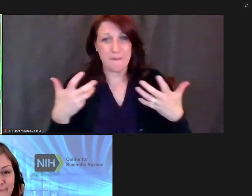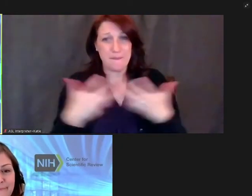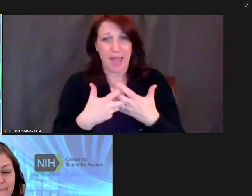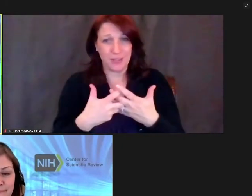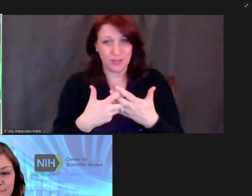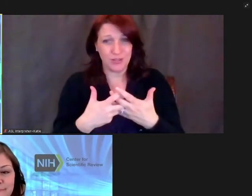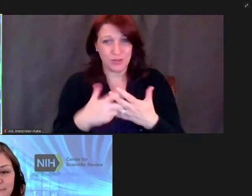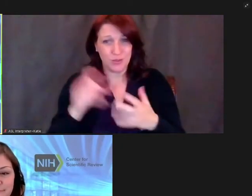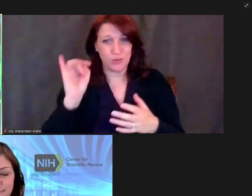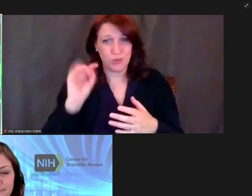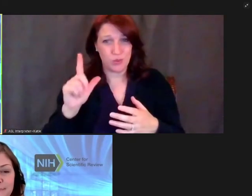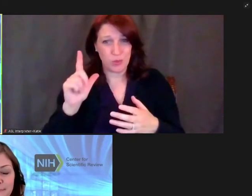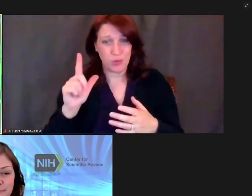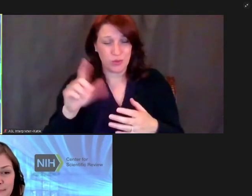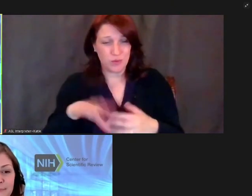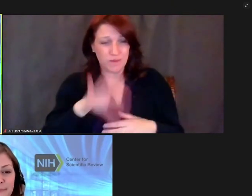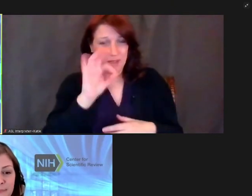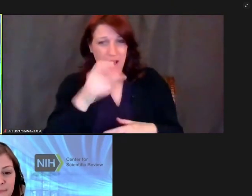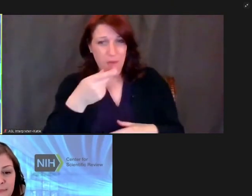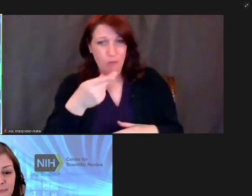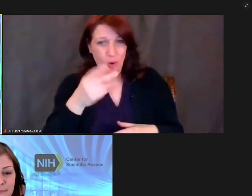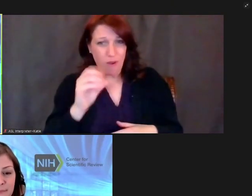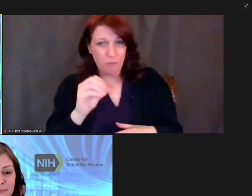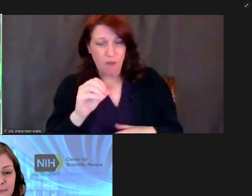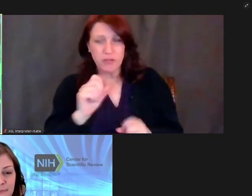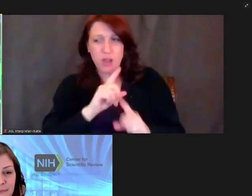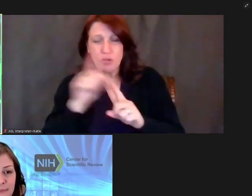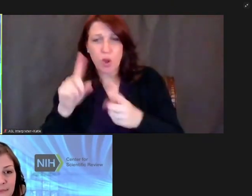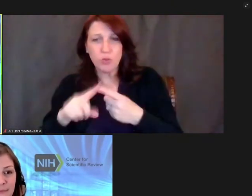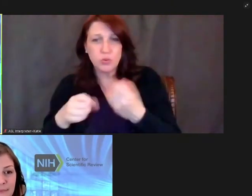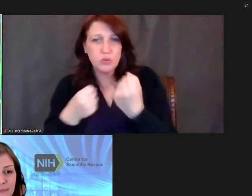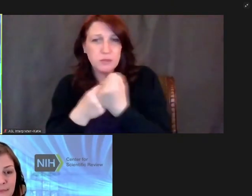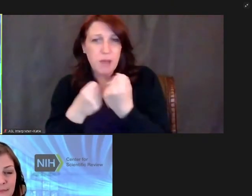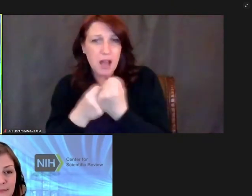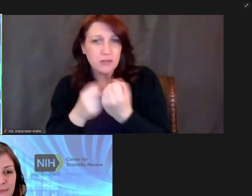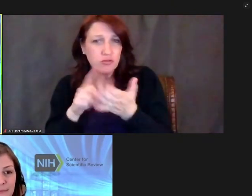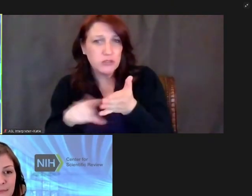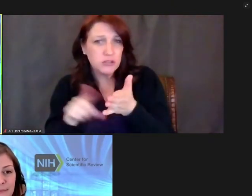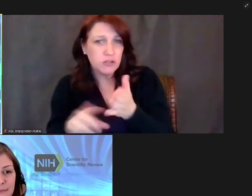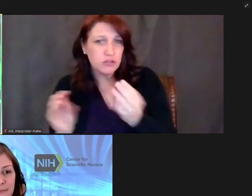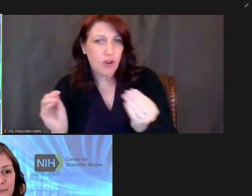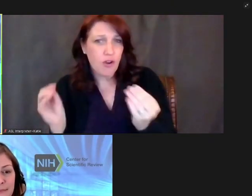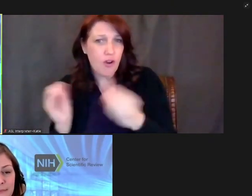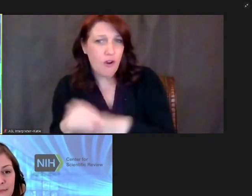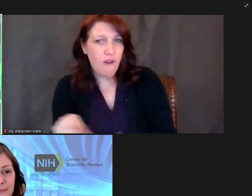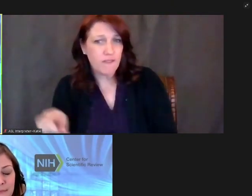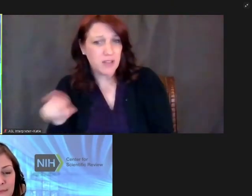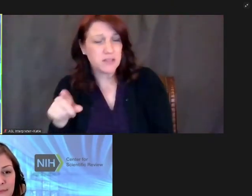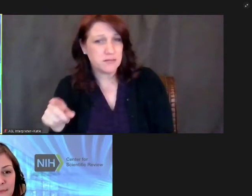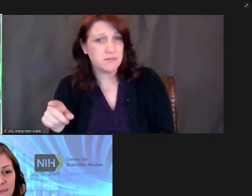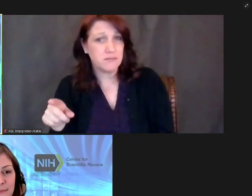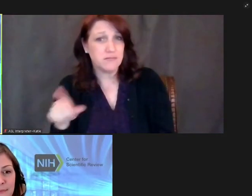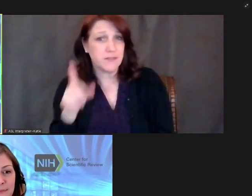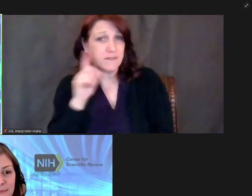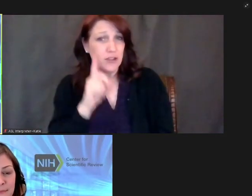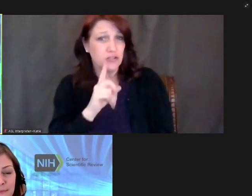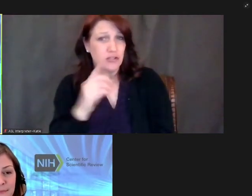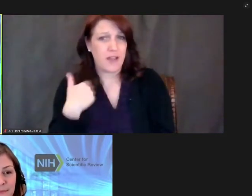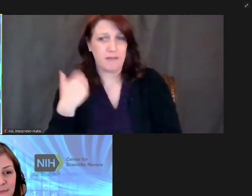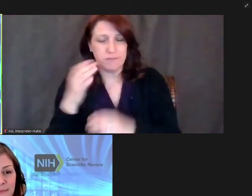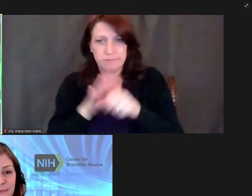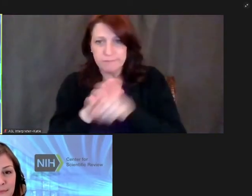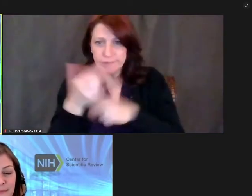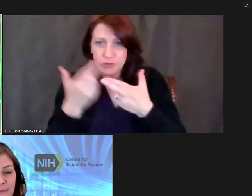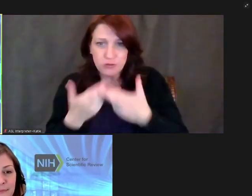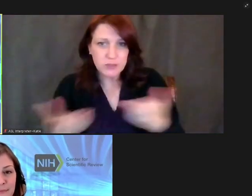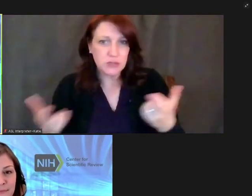program officer, you also want to go to your sponsored research office because they most likely have a lot of resources that can help